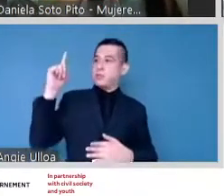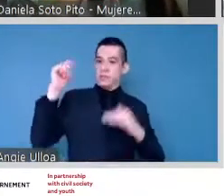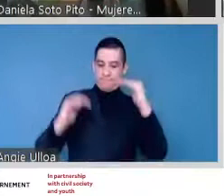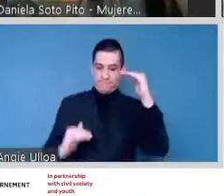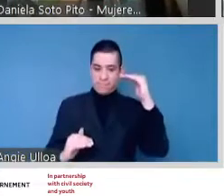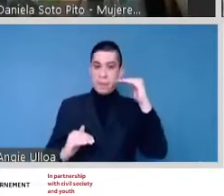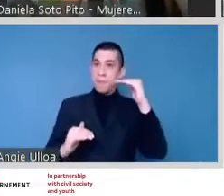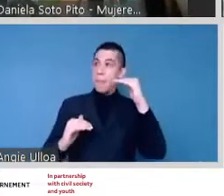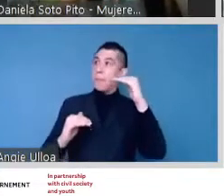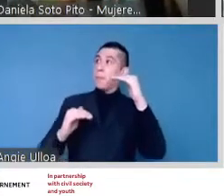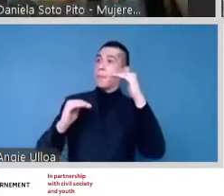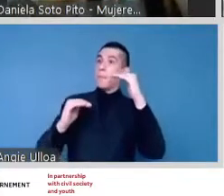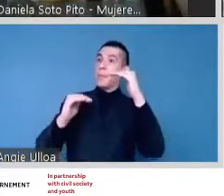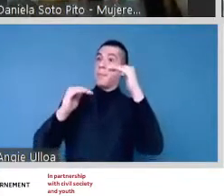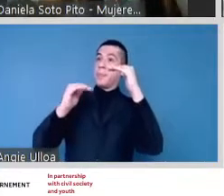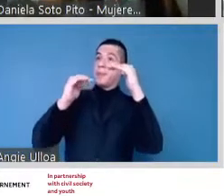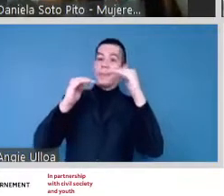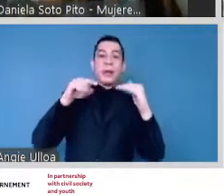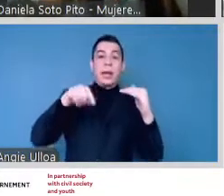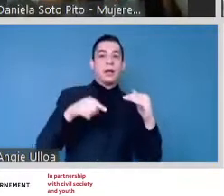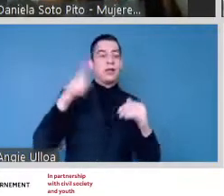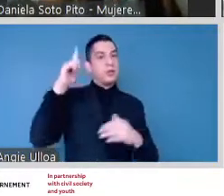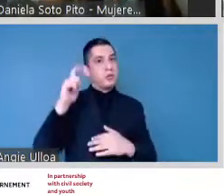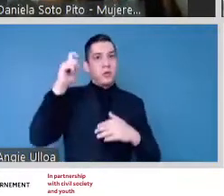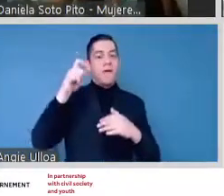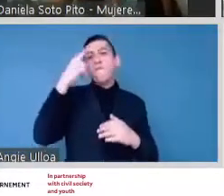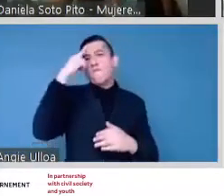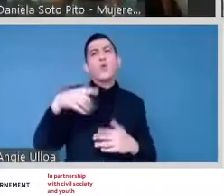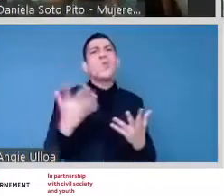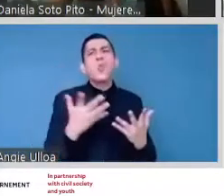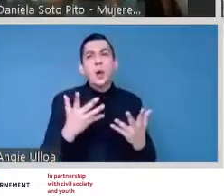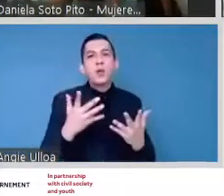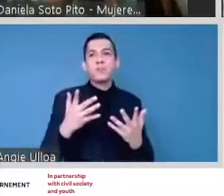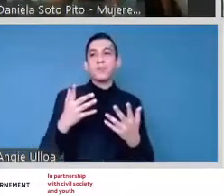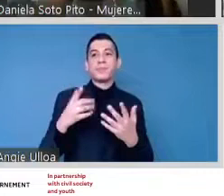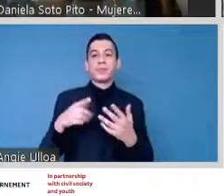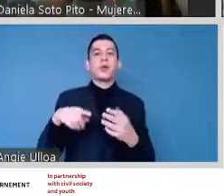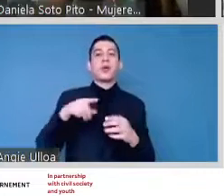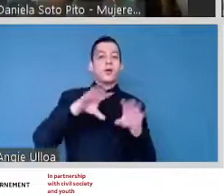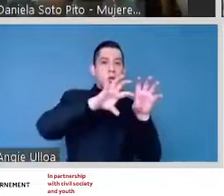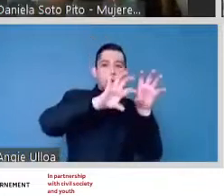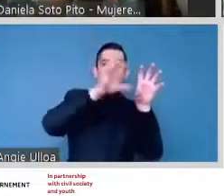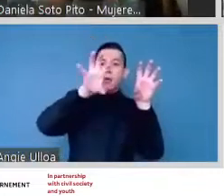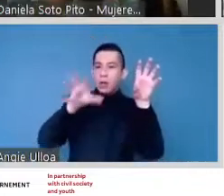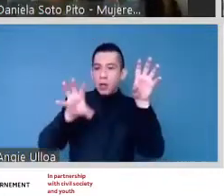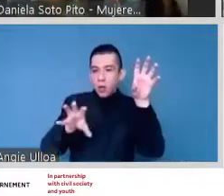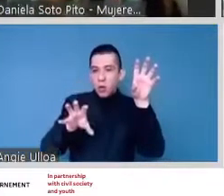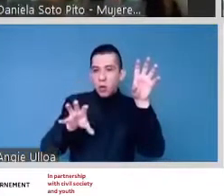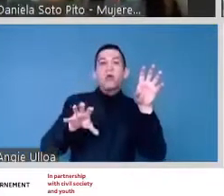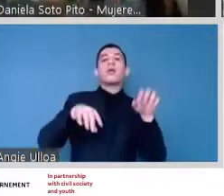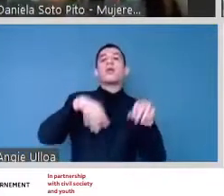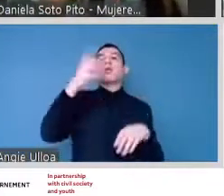to national. Thank you so much, Fatima, for your insightful observations and the presentation of